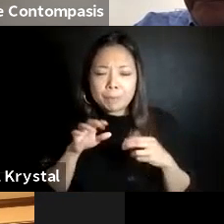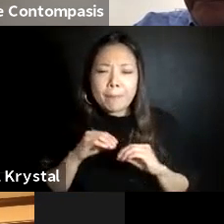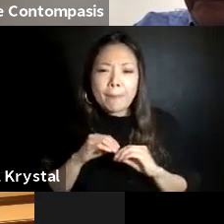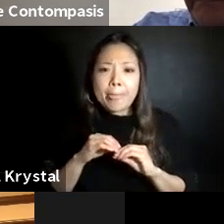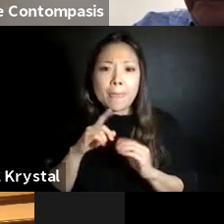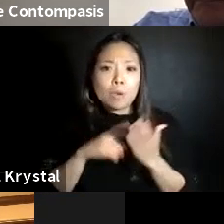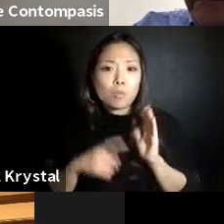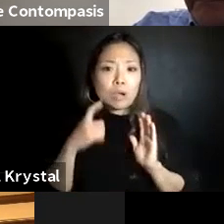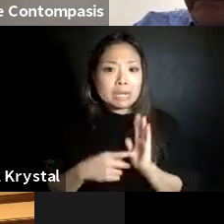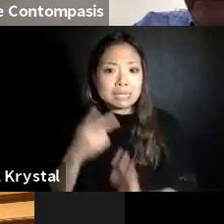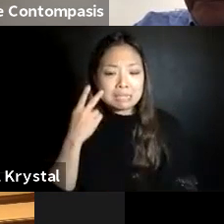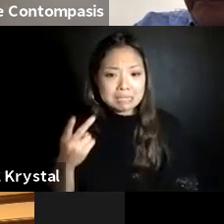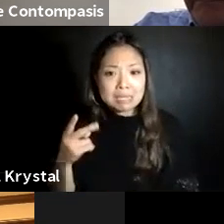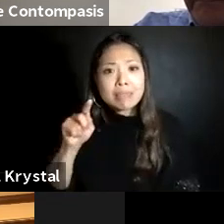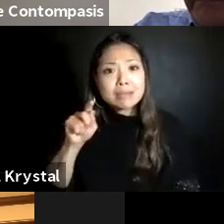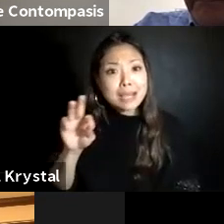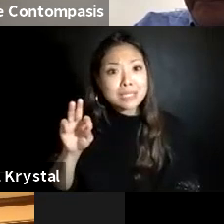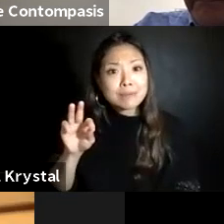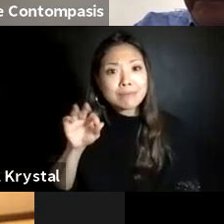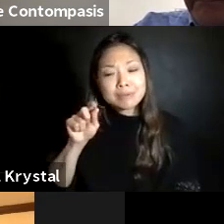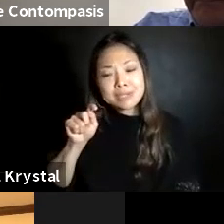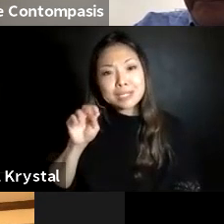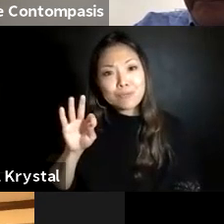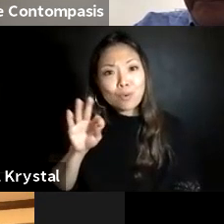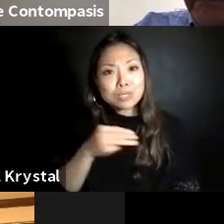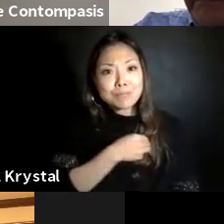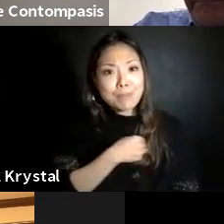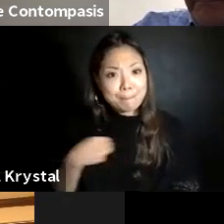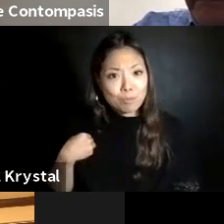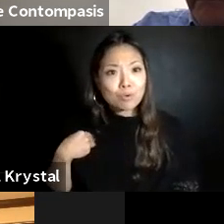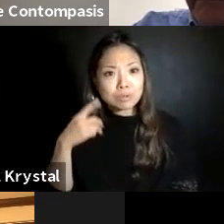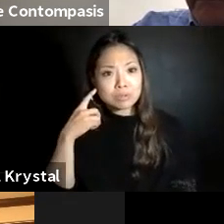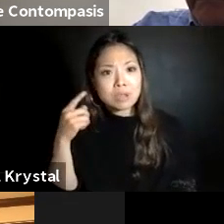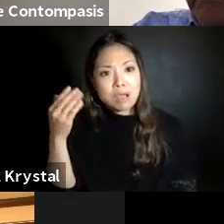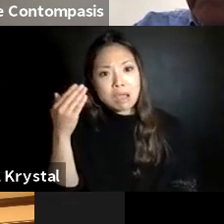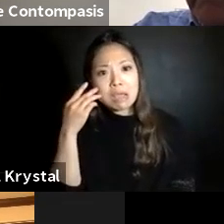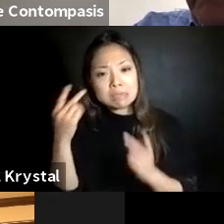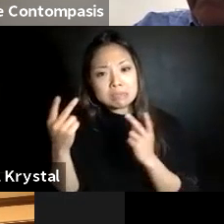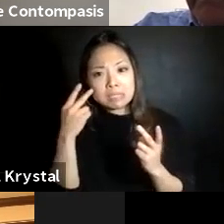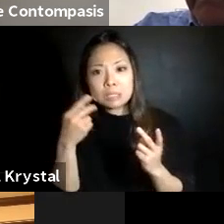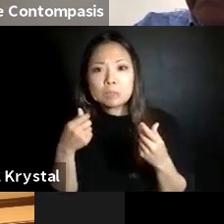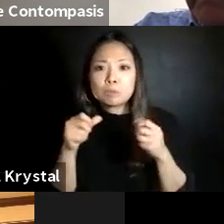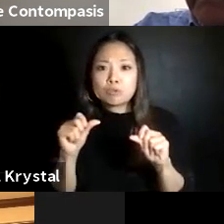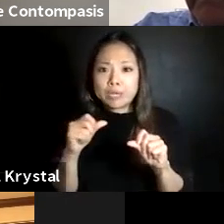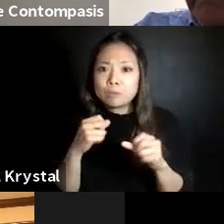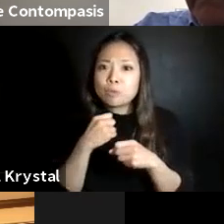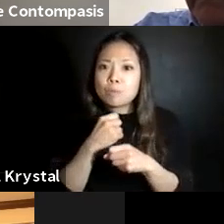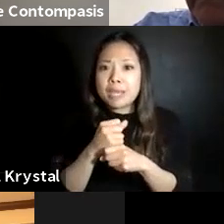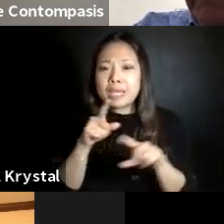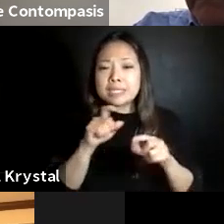see some of the task force members are really trying to make the exam schools a lottery